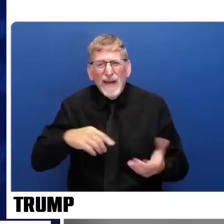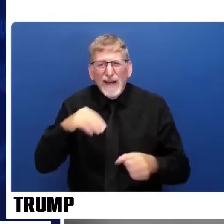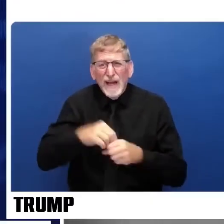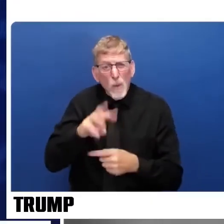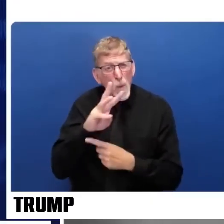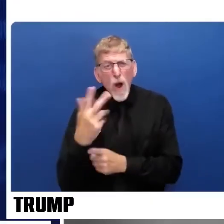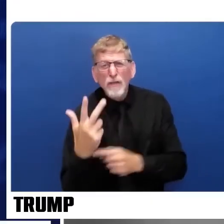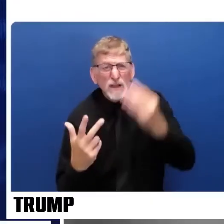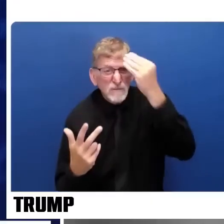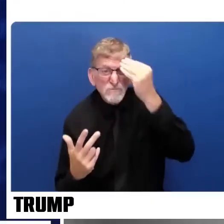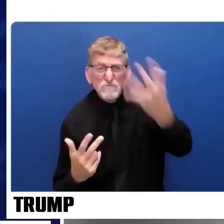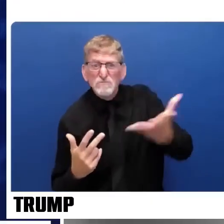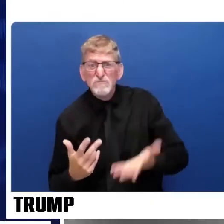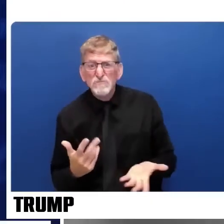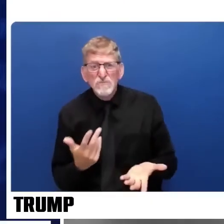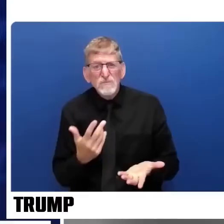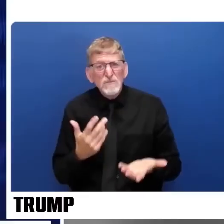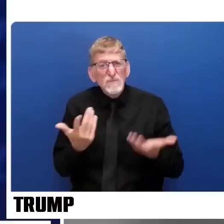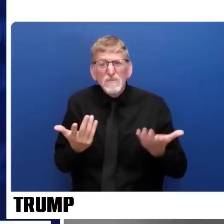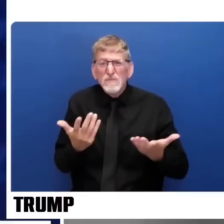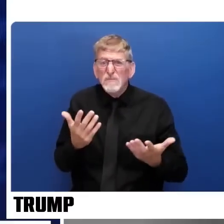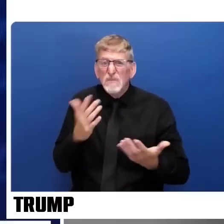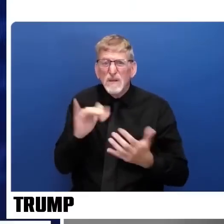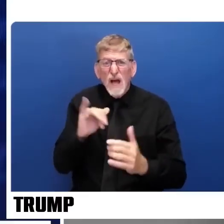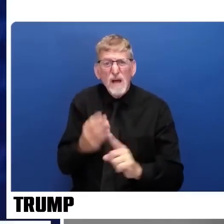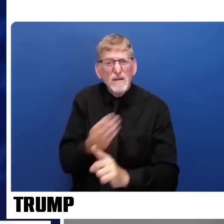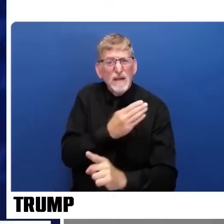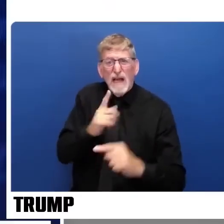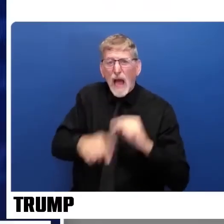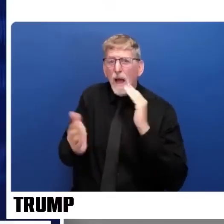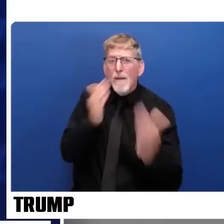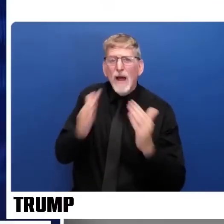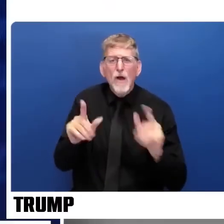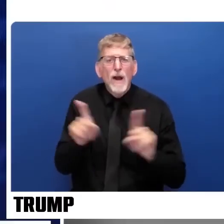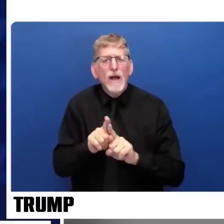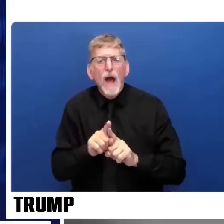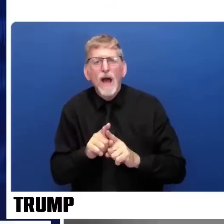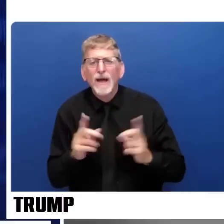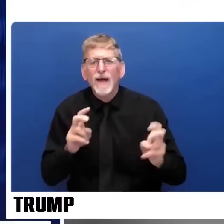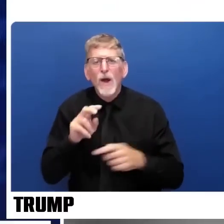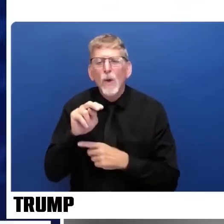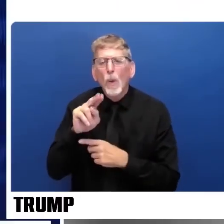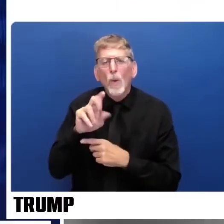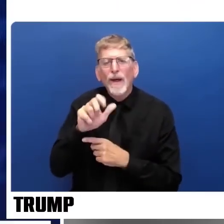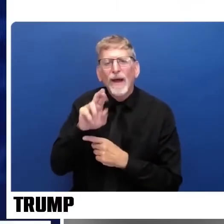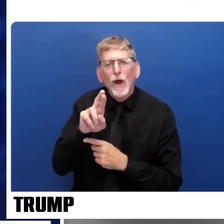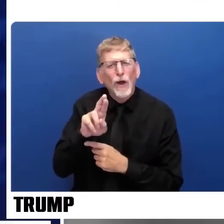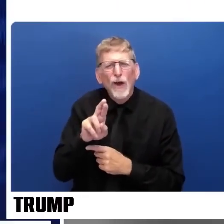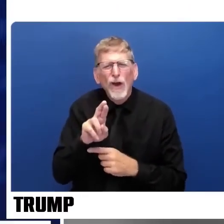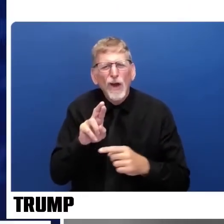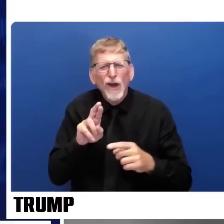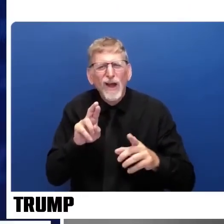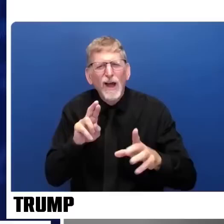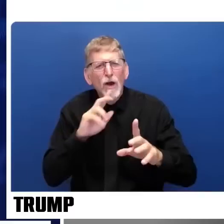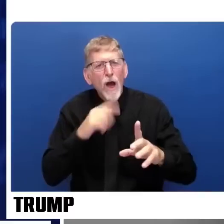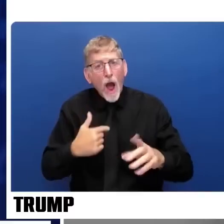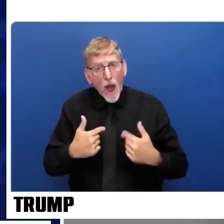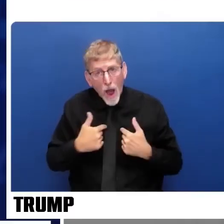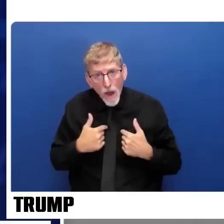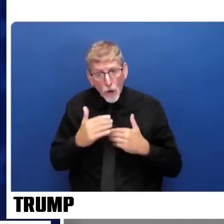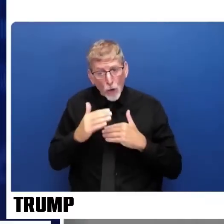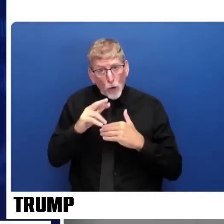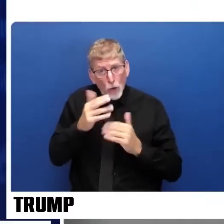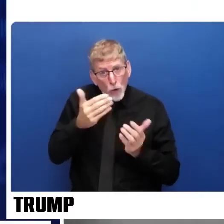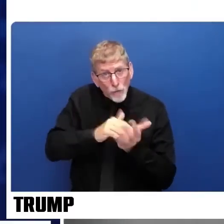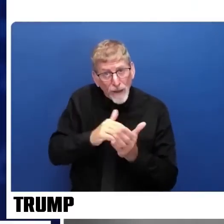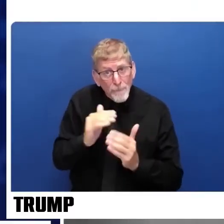war like no other because of nuclear weapons, the power of weaponry. I rebuilt our entire military. She gave a